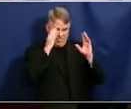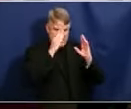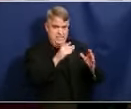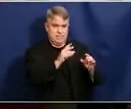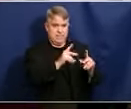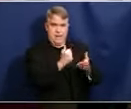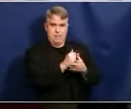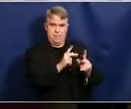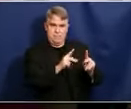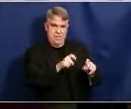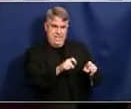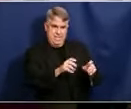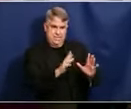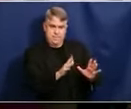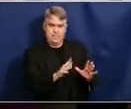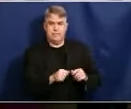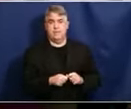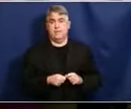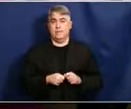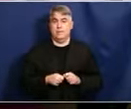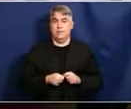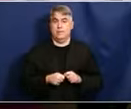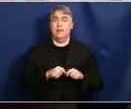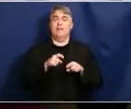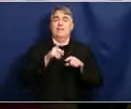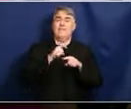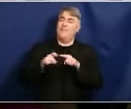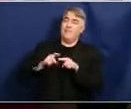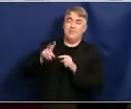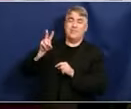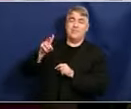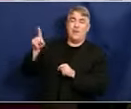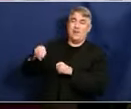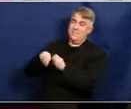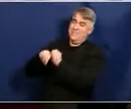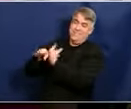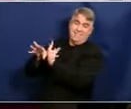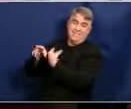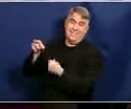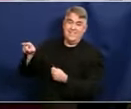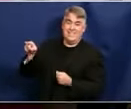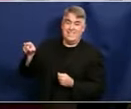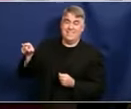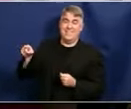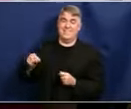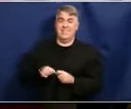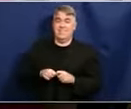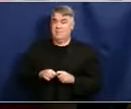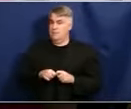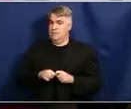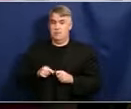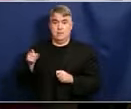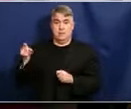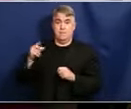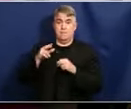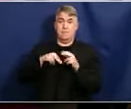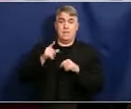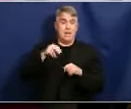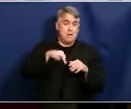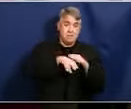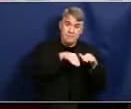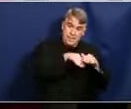programs are working. The 211 expansion is working. The pilot walk-up sites, with no appointments in South